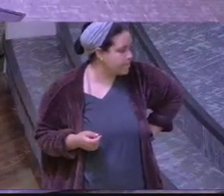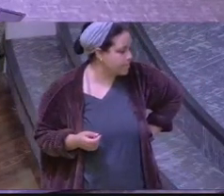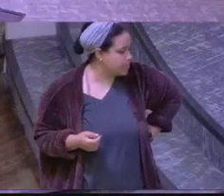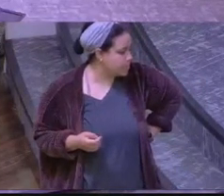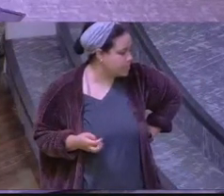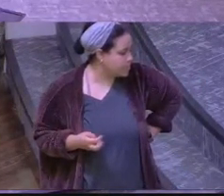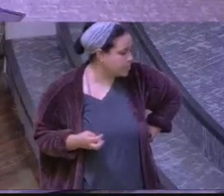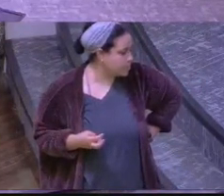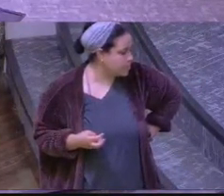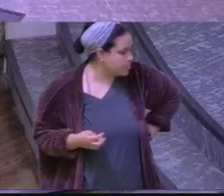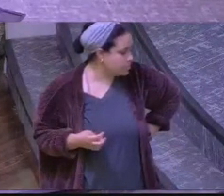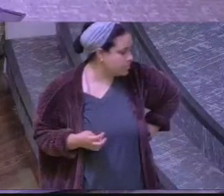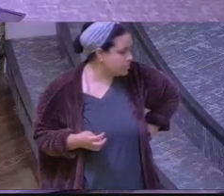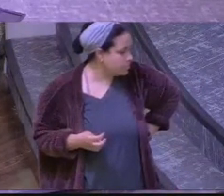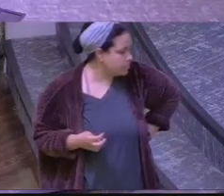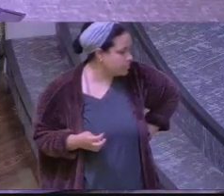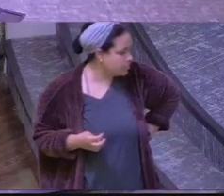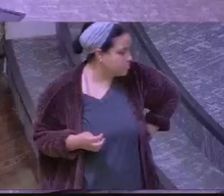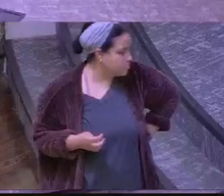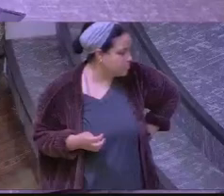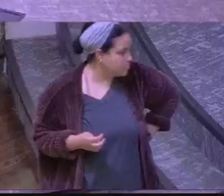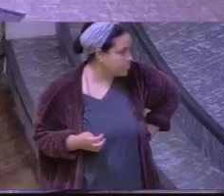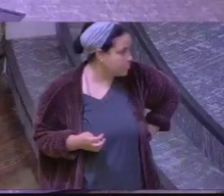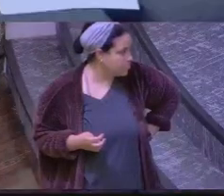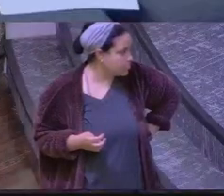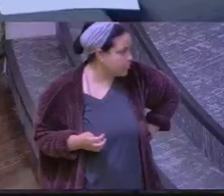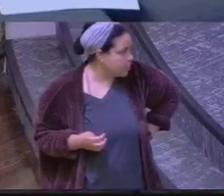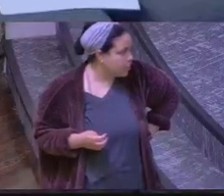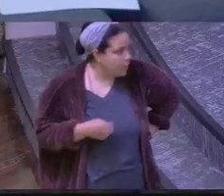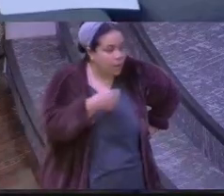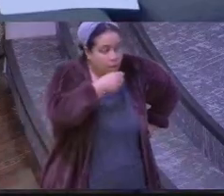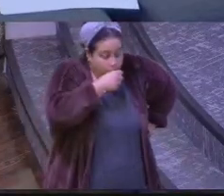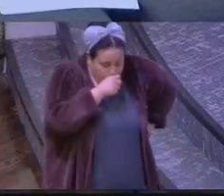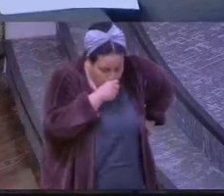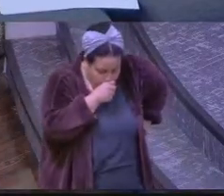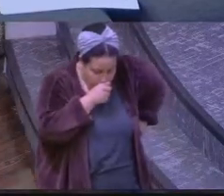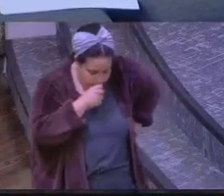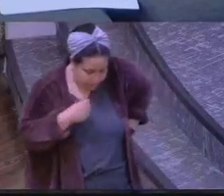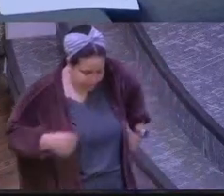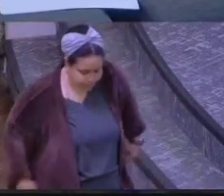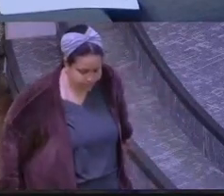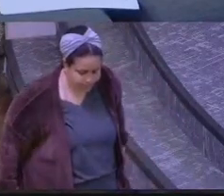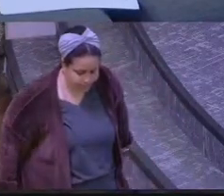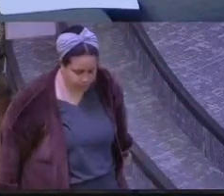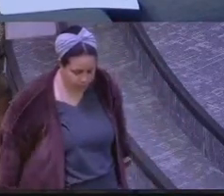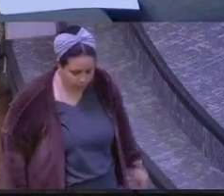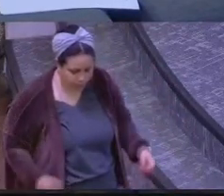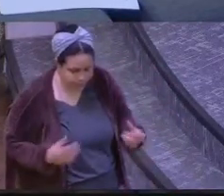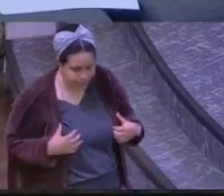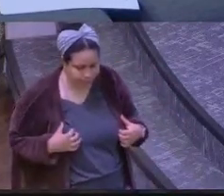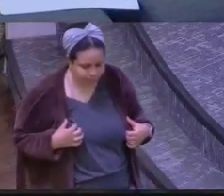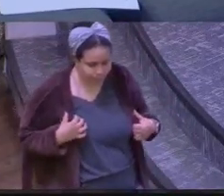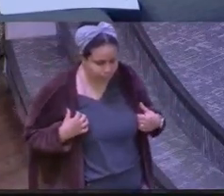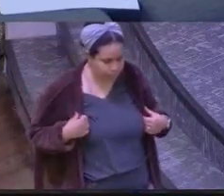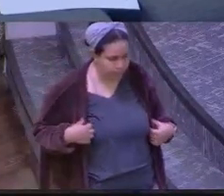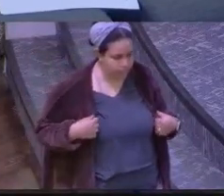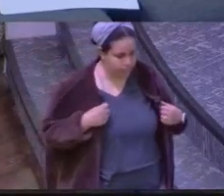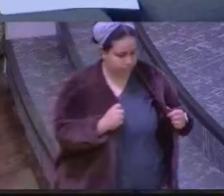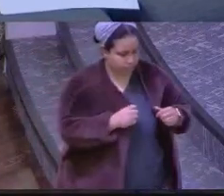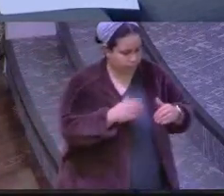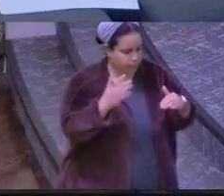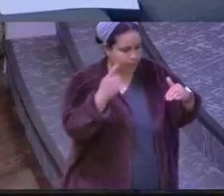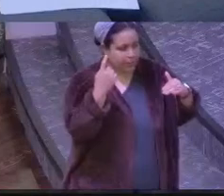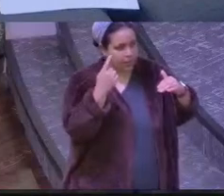I'd love to open up the floor for questions. I know this may be the first time we're seeing some questions, so in the interest of just kind of fairness